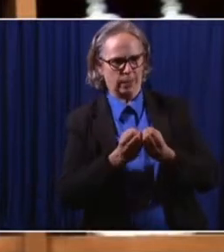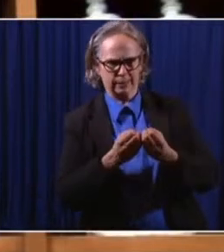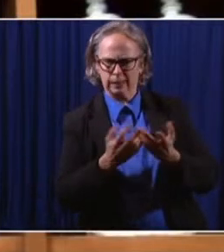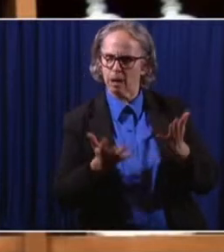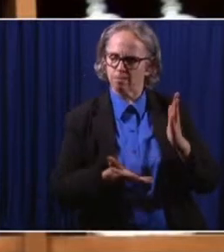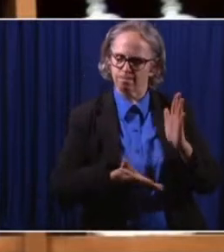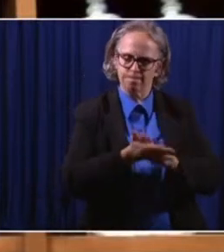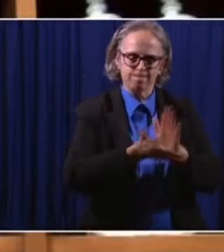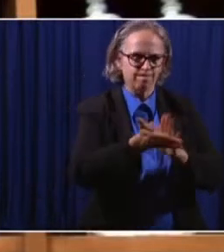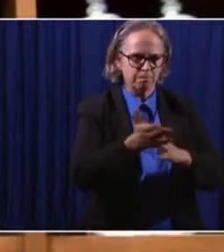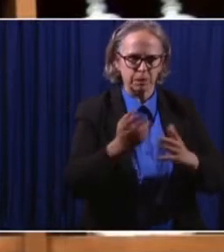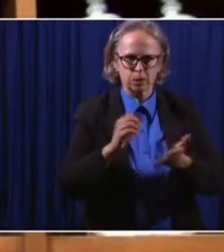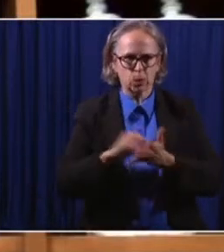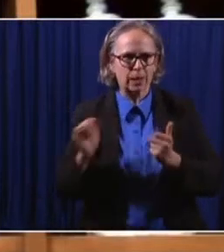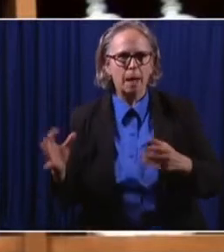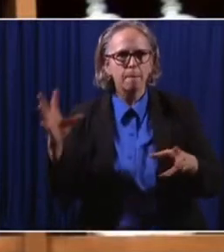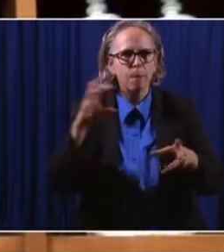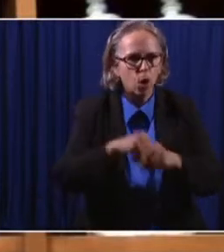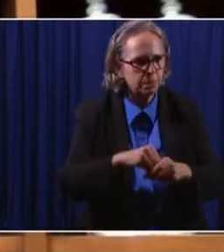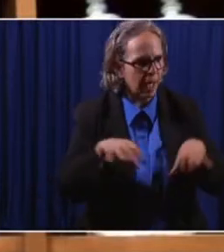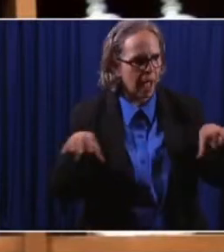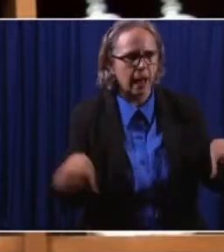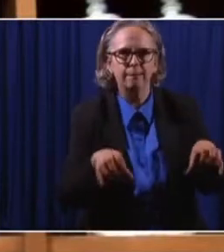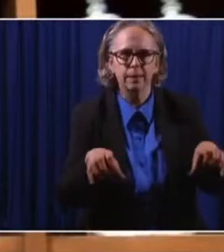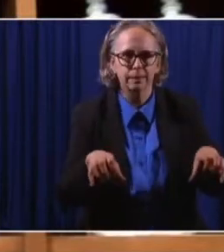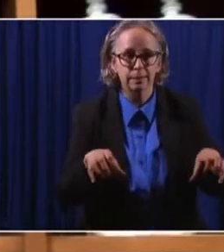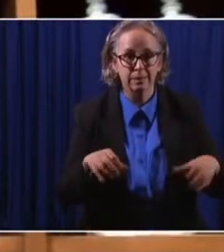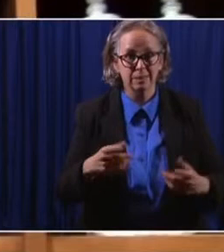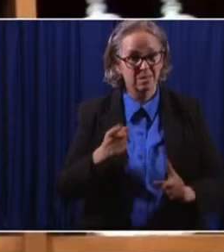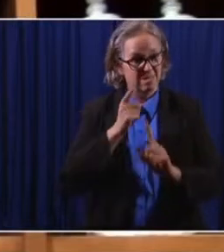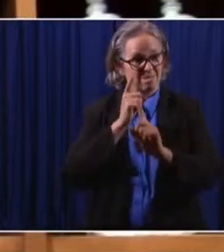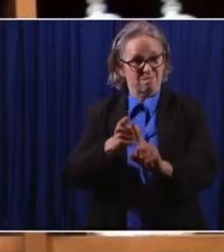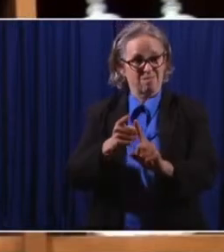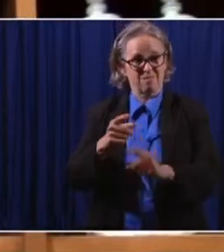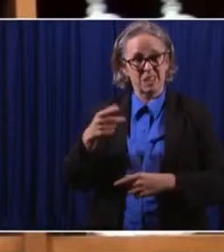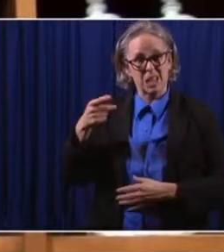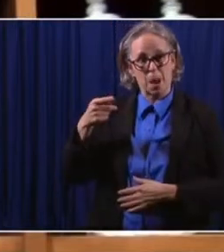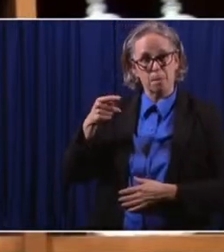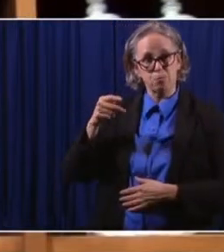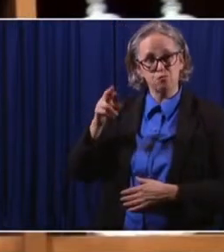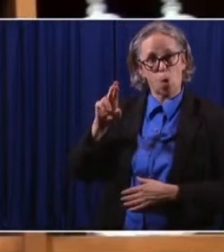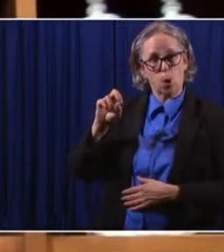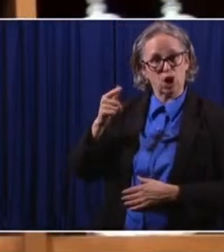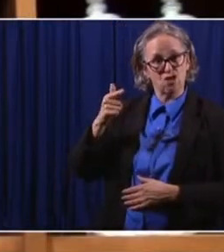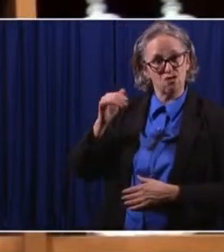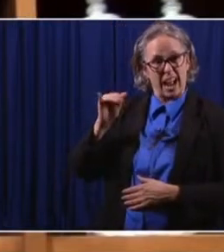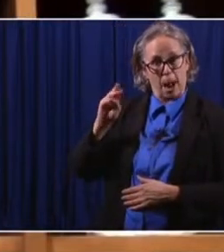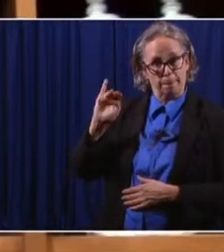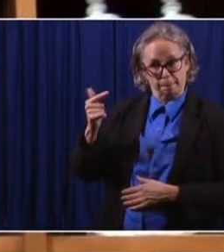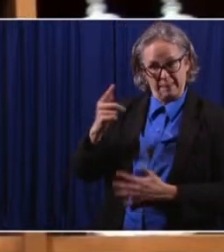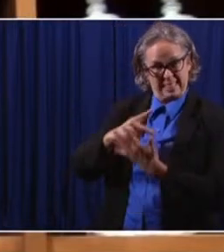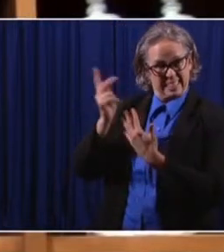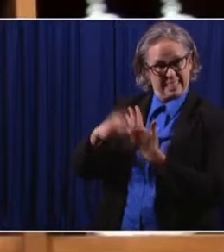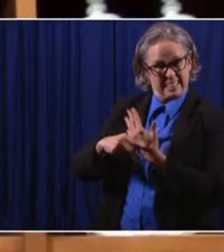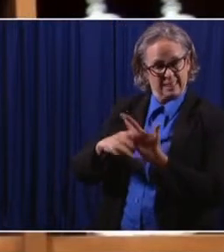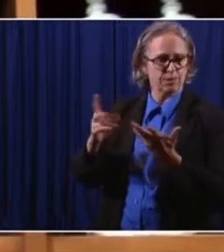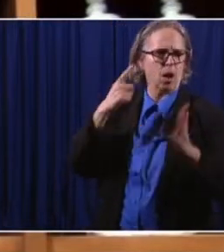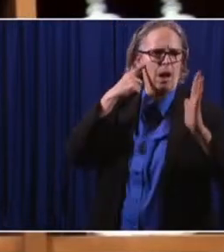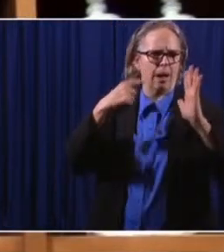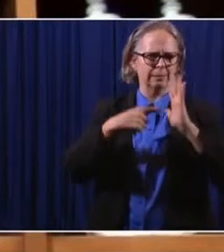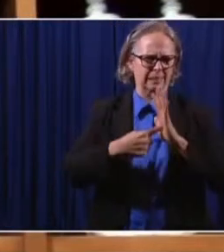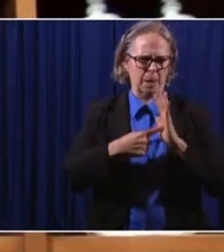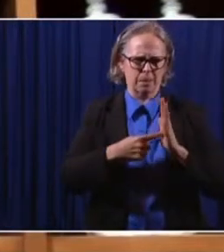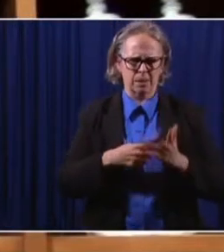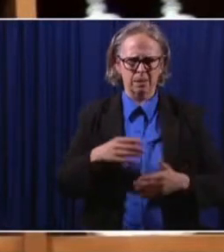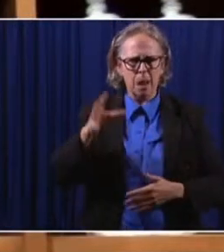participate. And I think it comes down to programming as well. I mean, when we look at things like Buckeye-thon, an organization who's raising money for pediatric cancer, typically